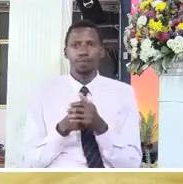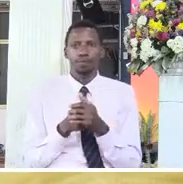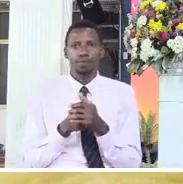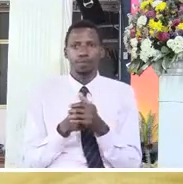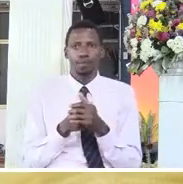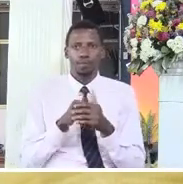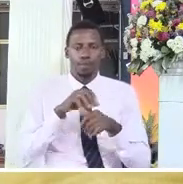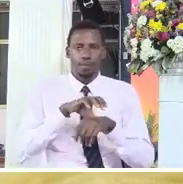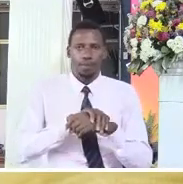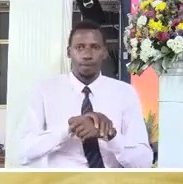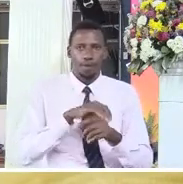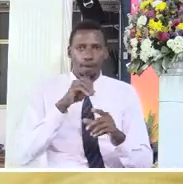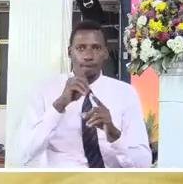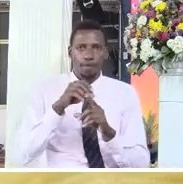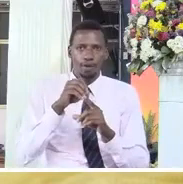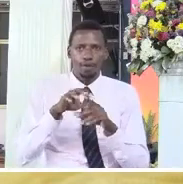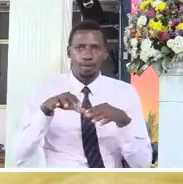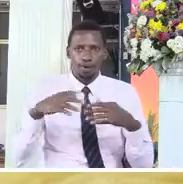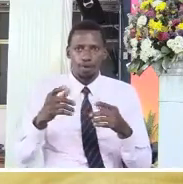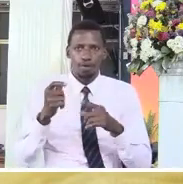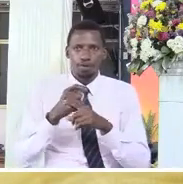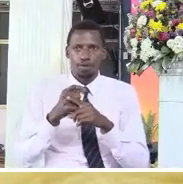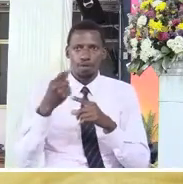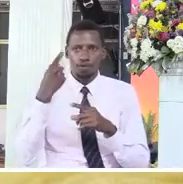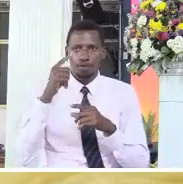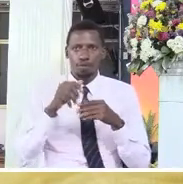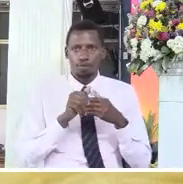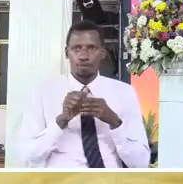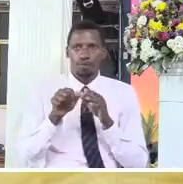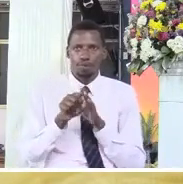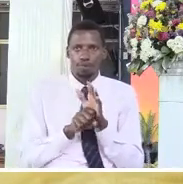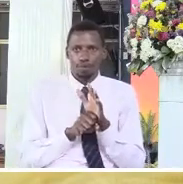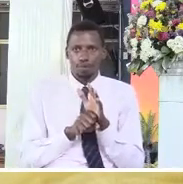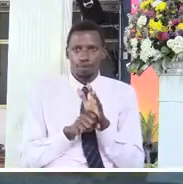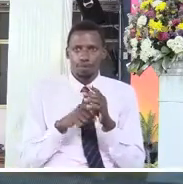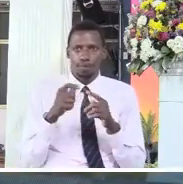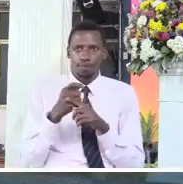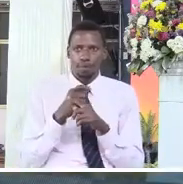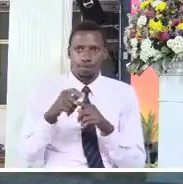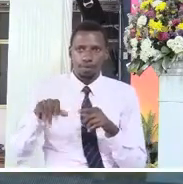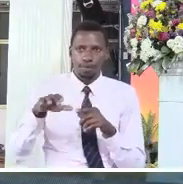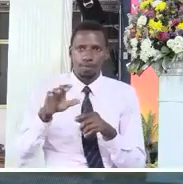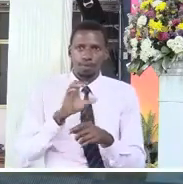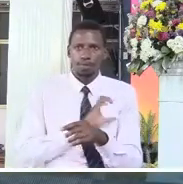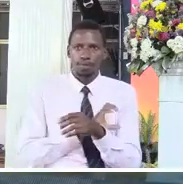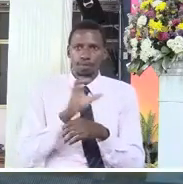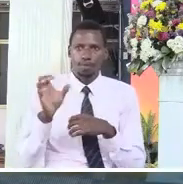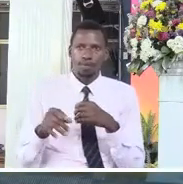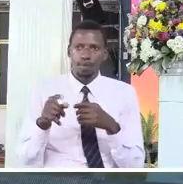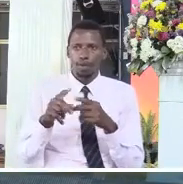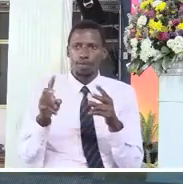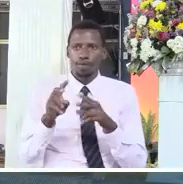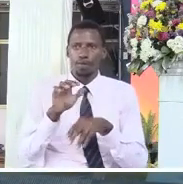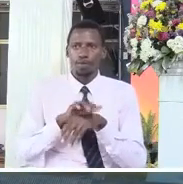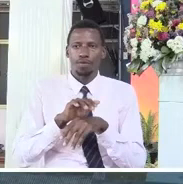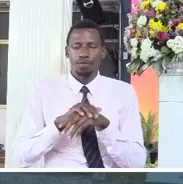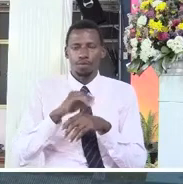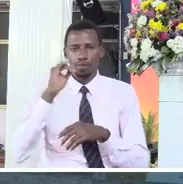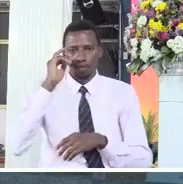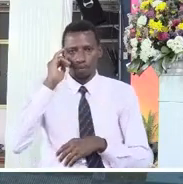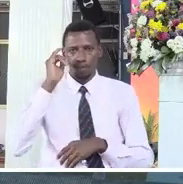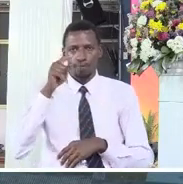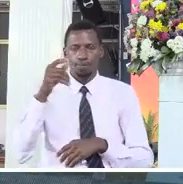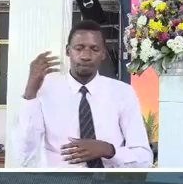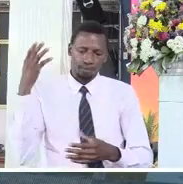Getting mentorship in terms of training for leadership, training in terms of career, that's a very good idea, and that has been